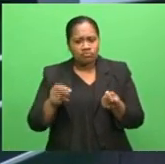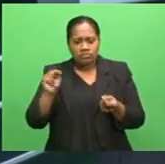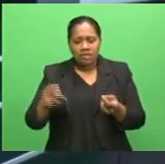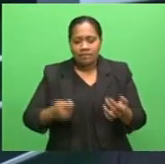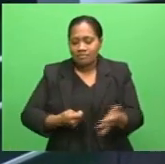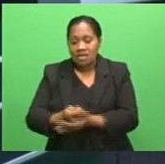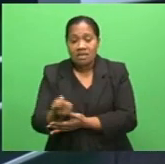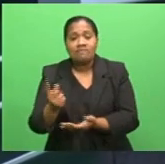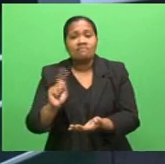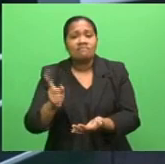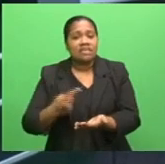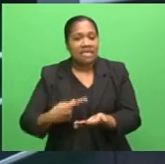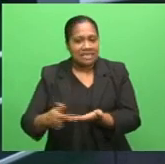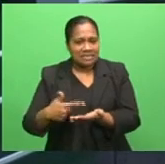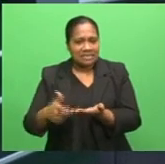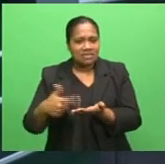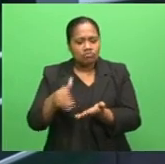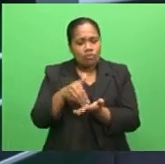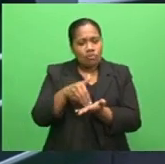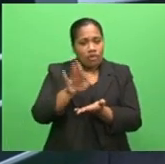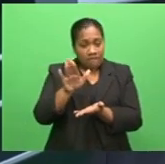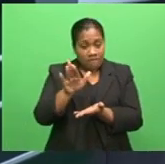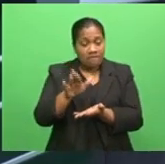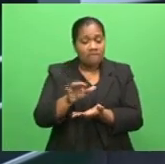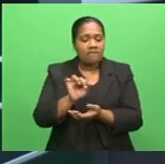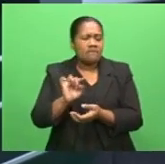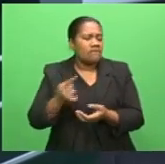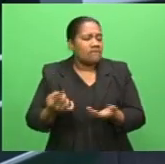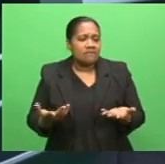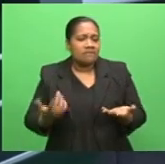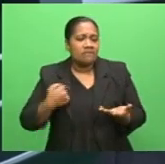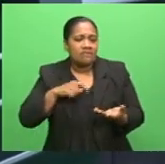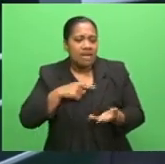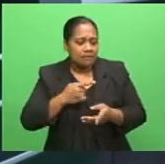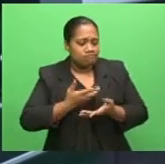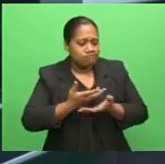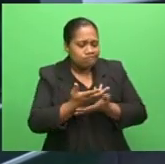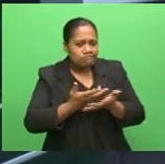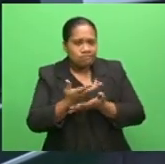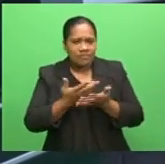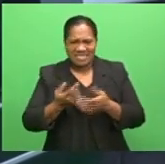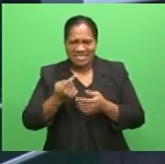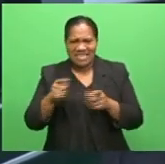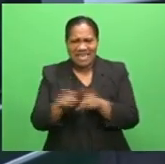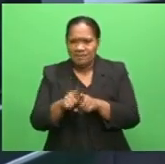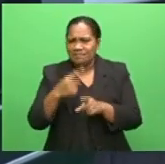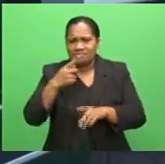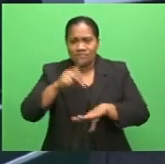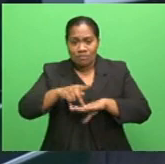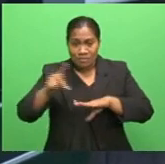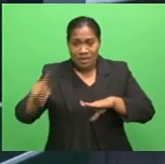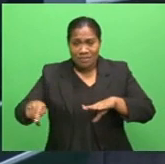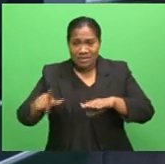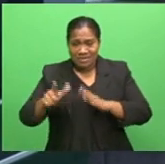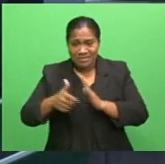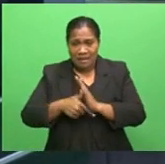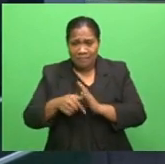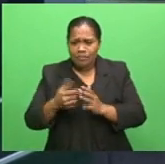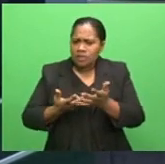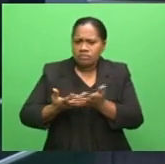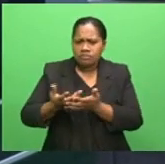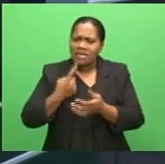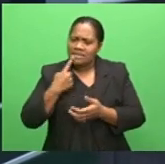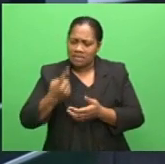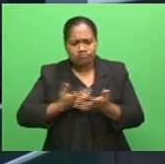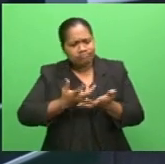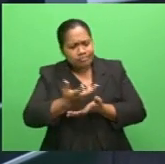lease approval. But we've talked with, as I said in Parliament, we've talked with the